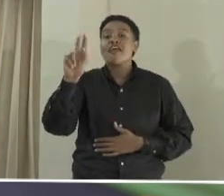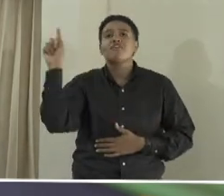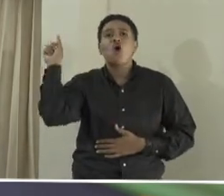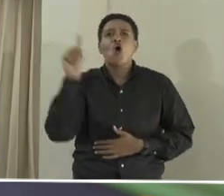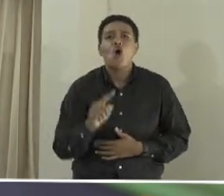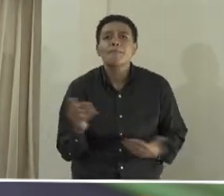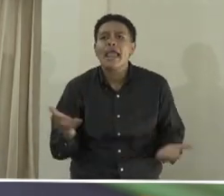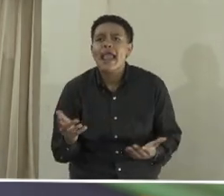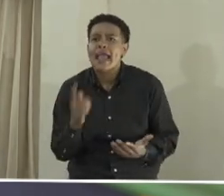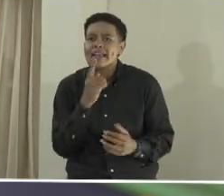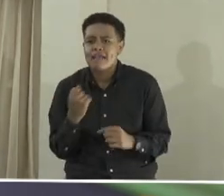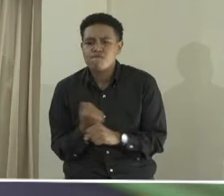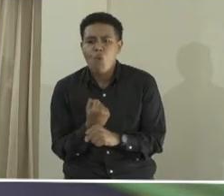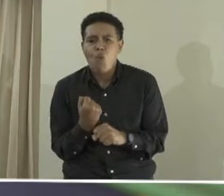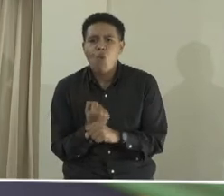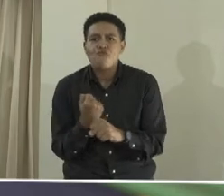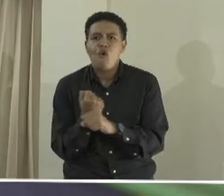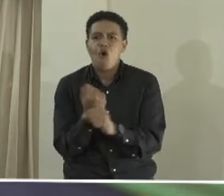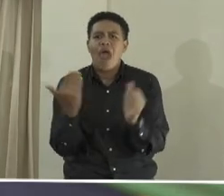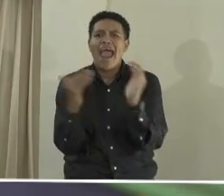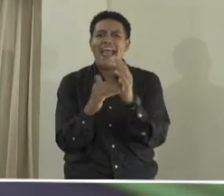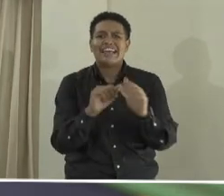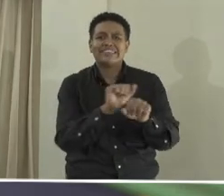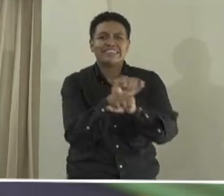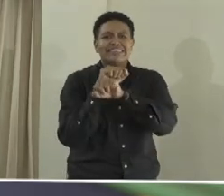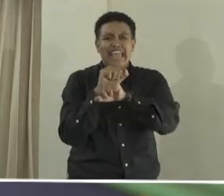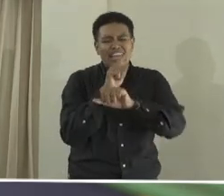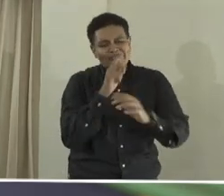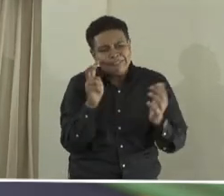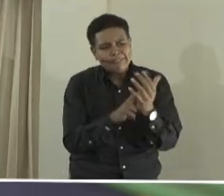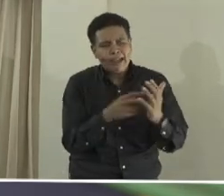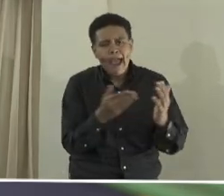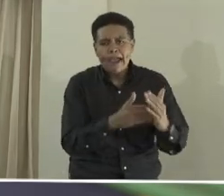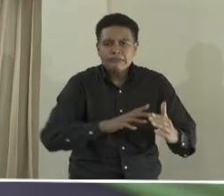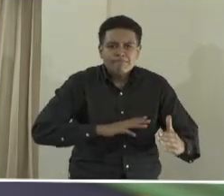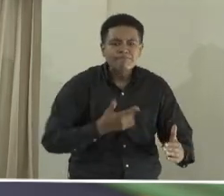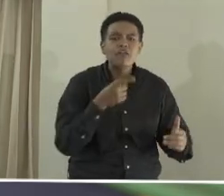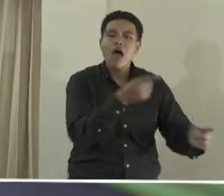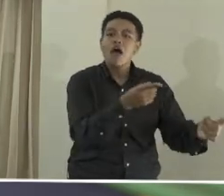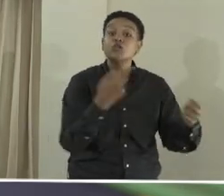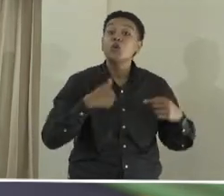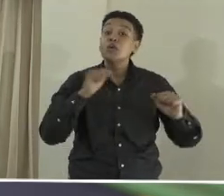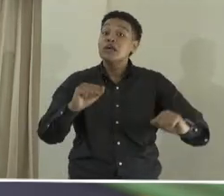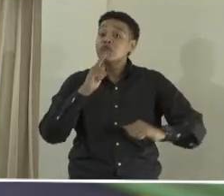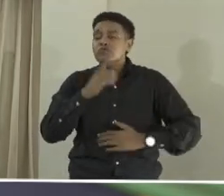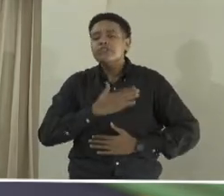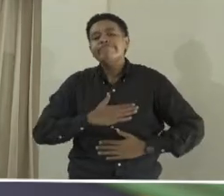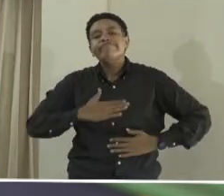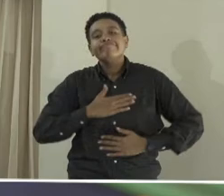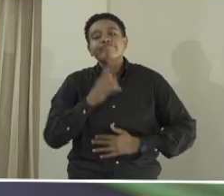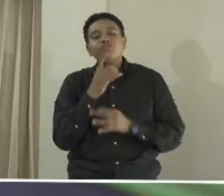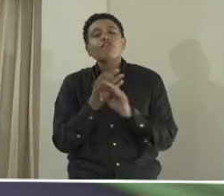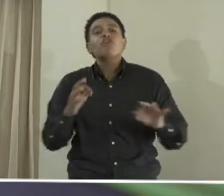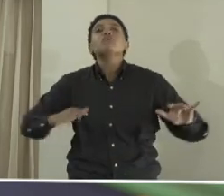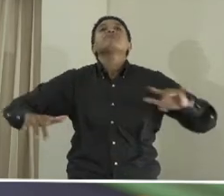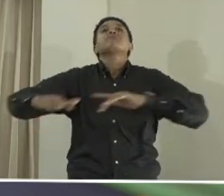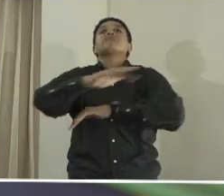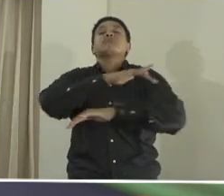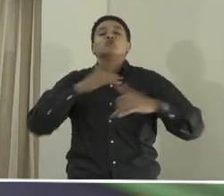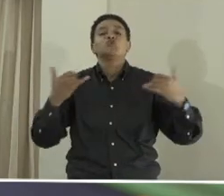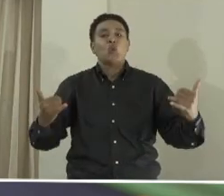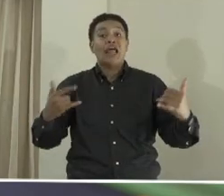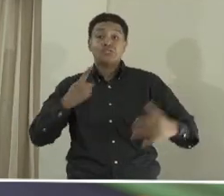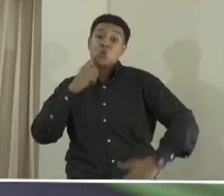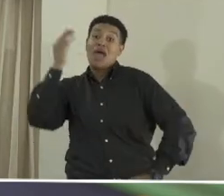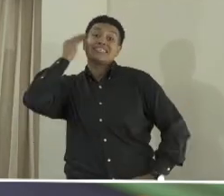and they fought against slavery and all these things so that we can enjoy freedom today. So I say